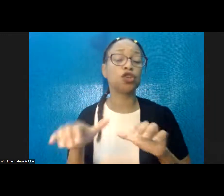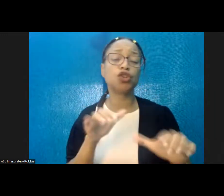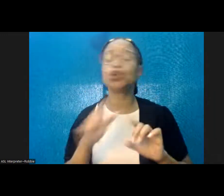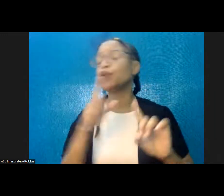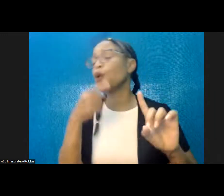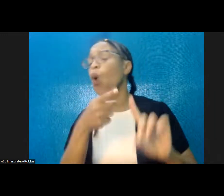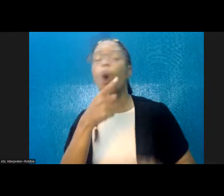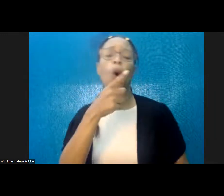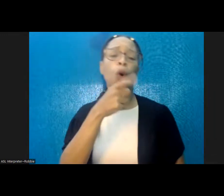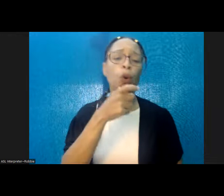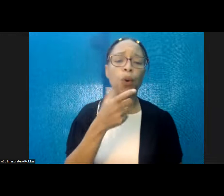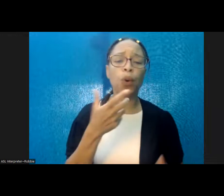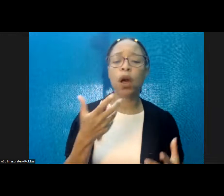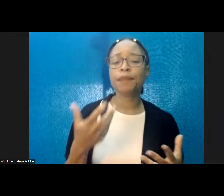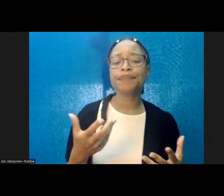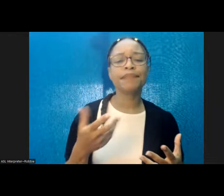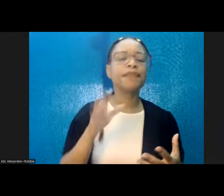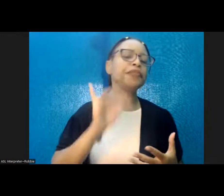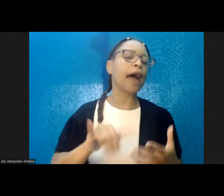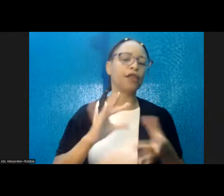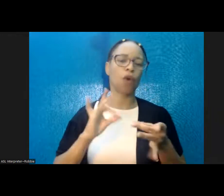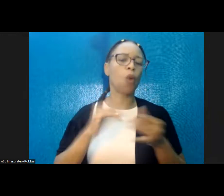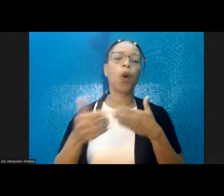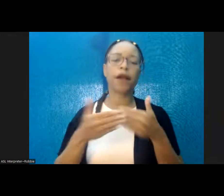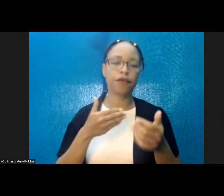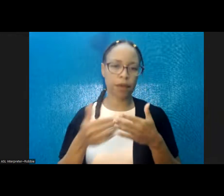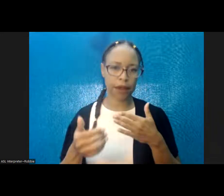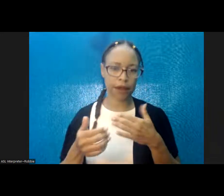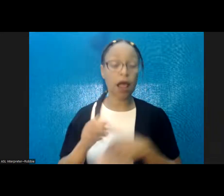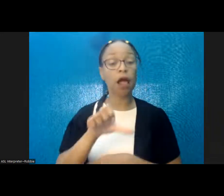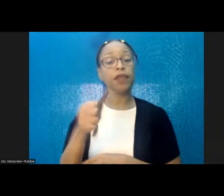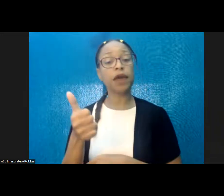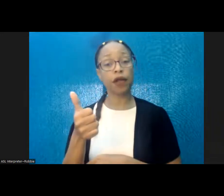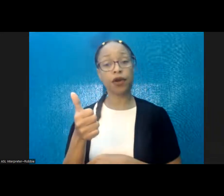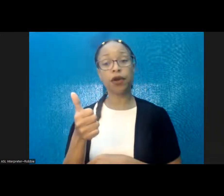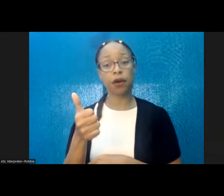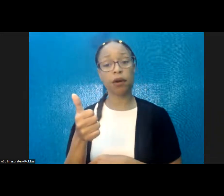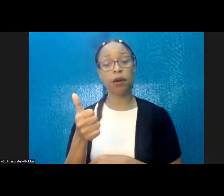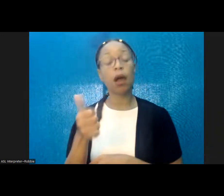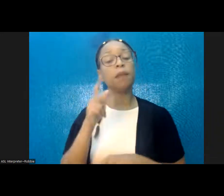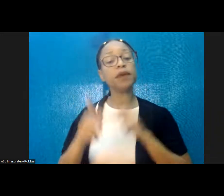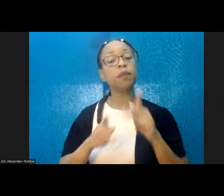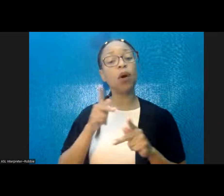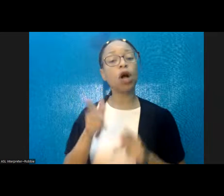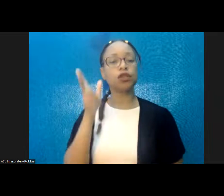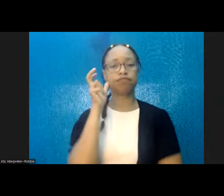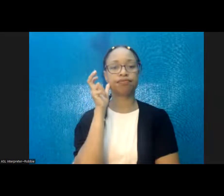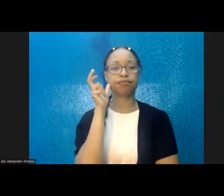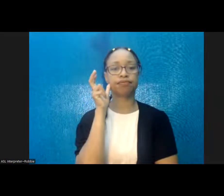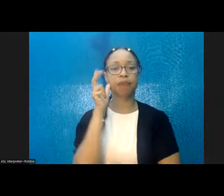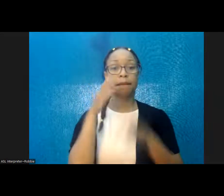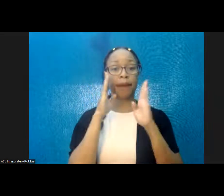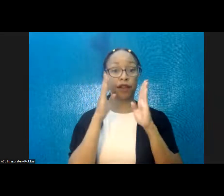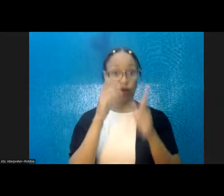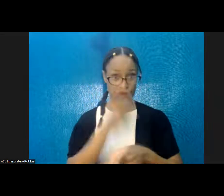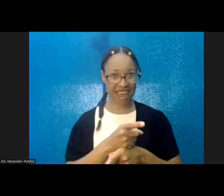was, whatever that story was. The other folks in your breakout are just listening,